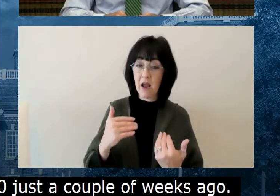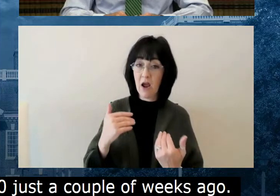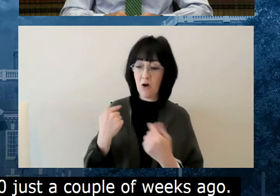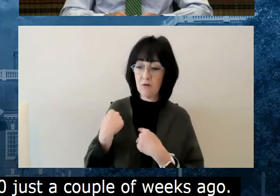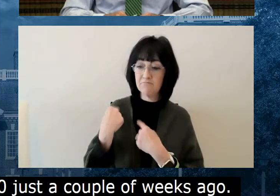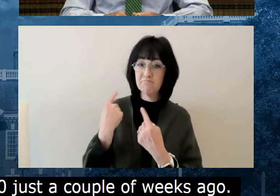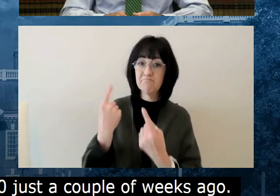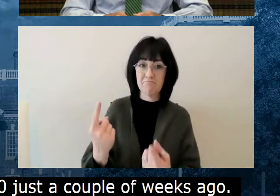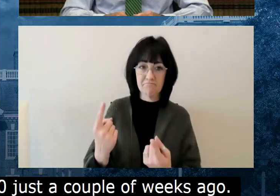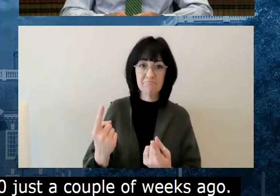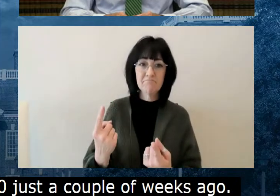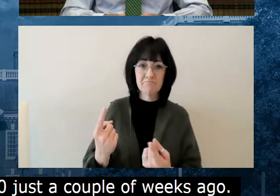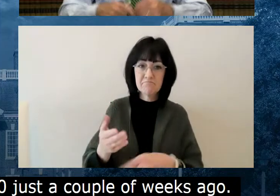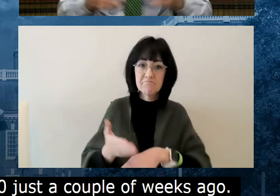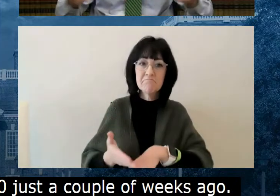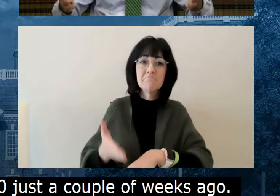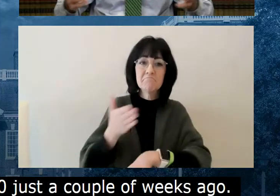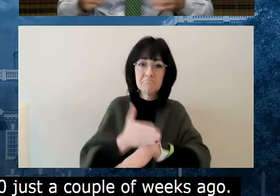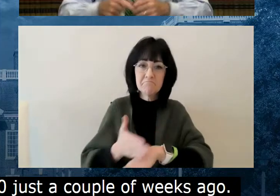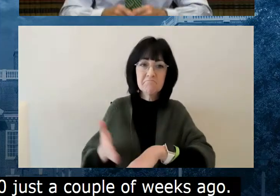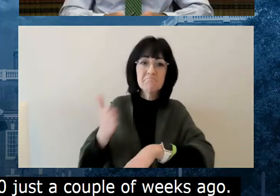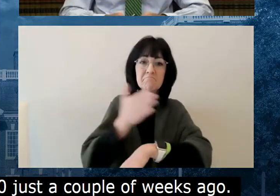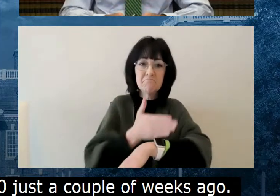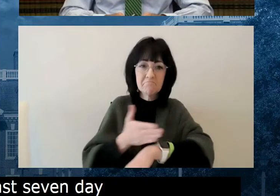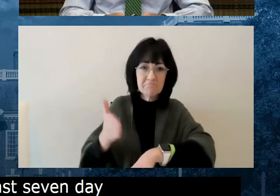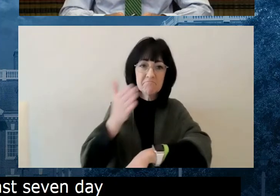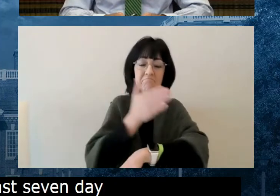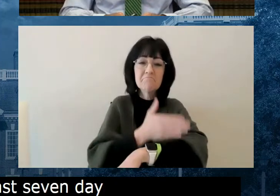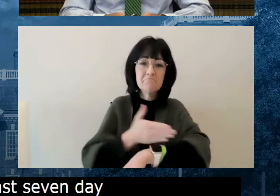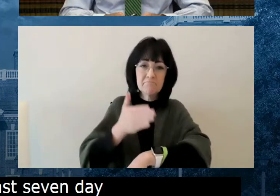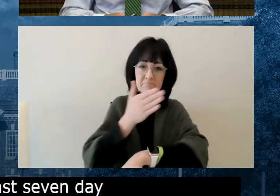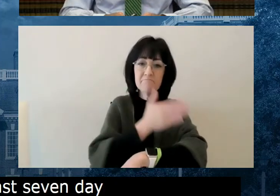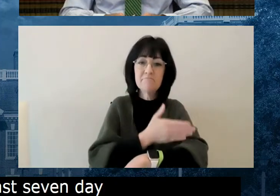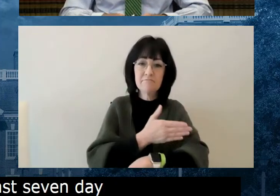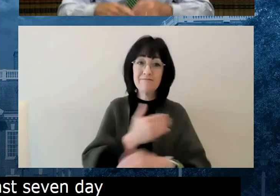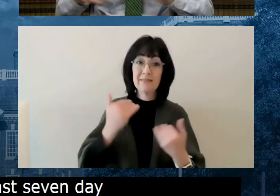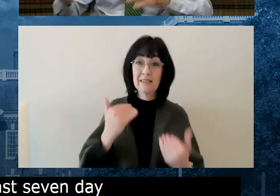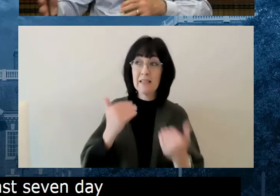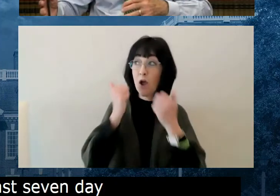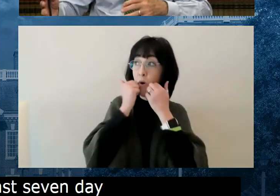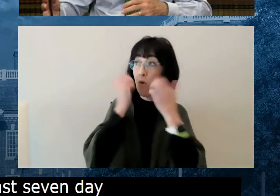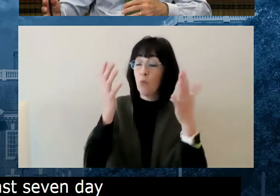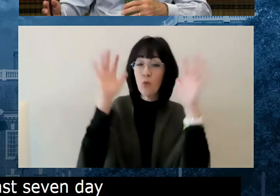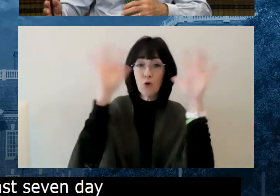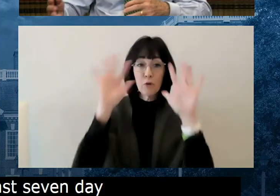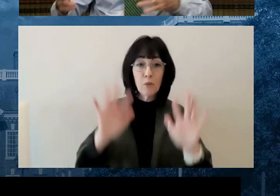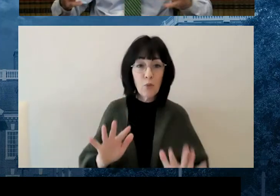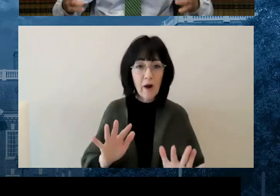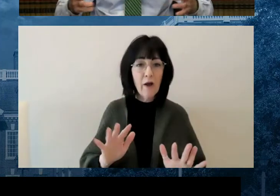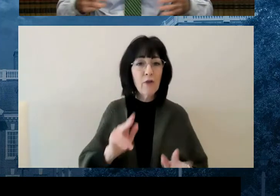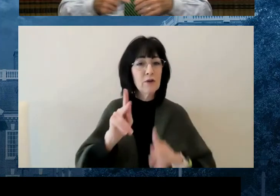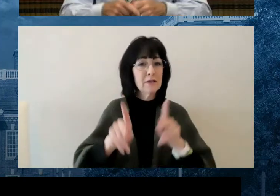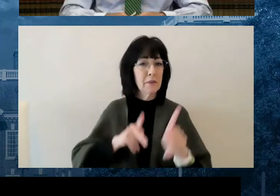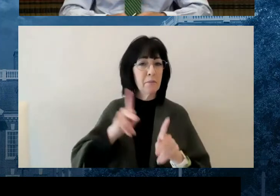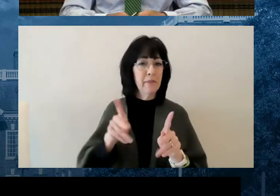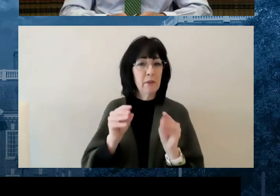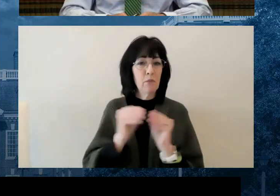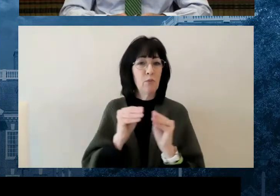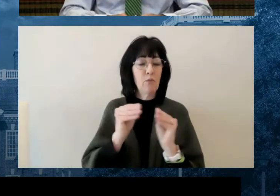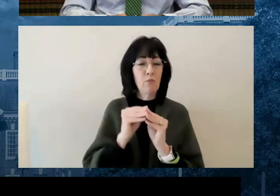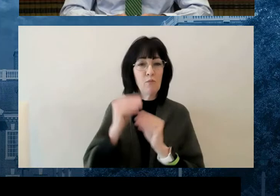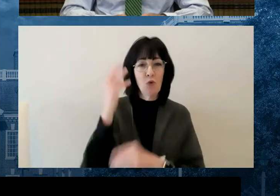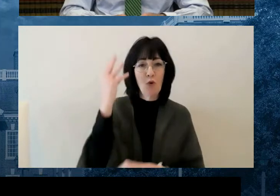last 7 days and expect that will continue. We also know that with the nice weather, people moving outside, we've learned a lot that